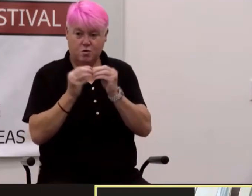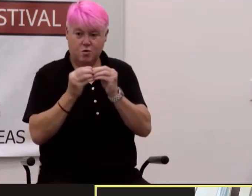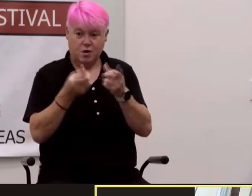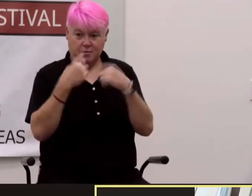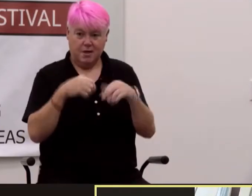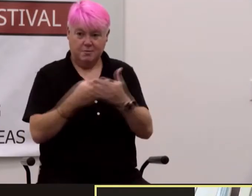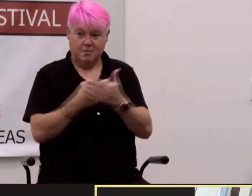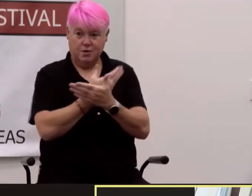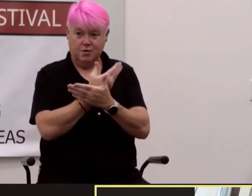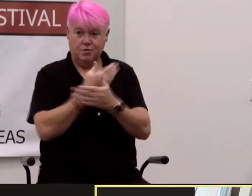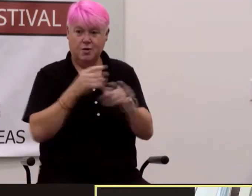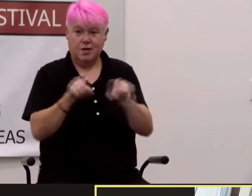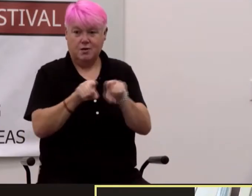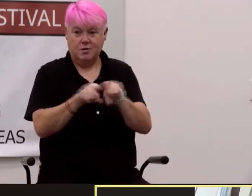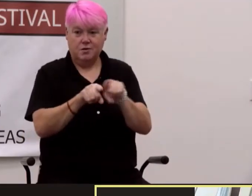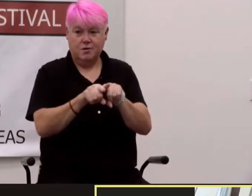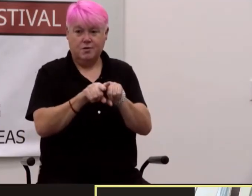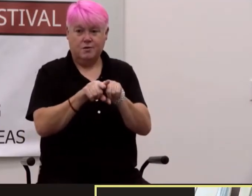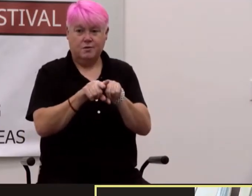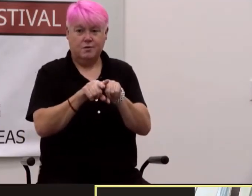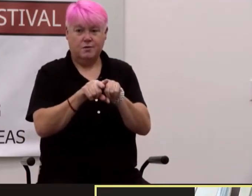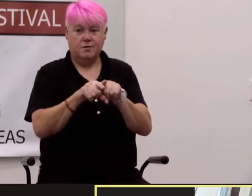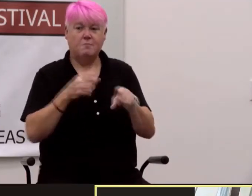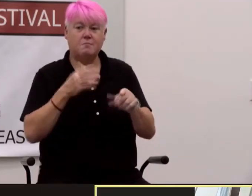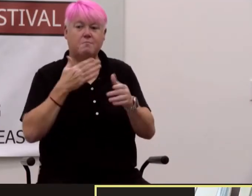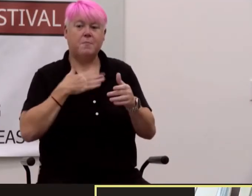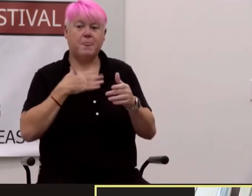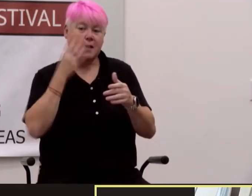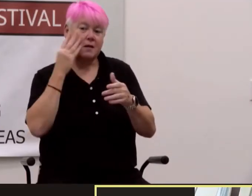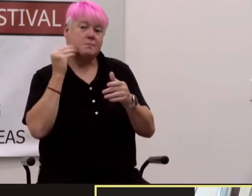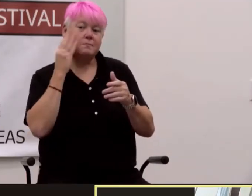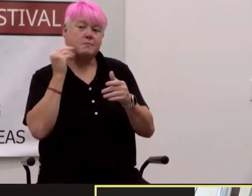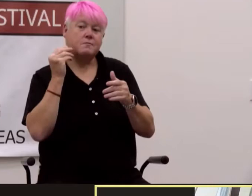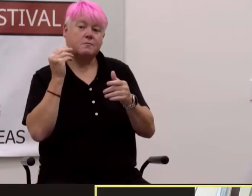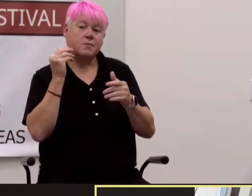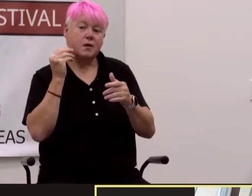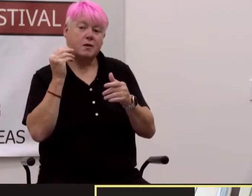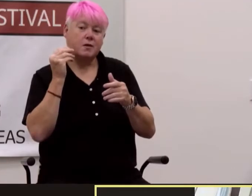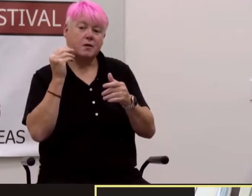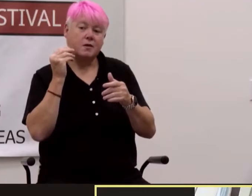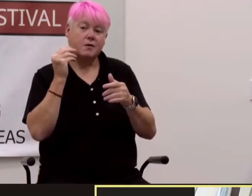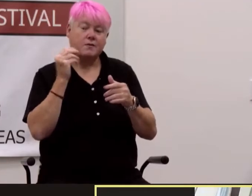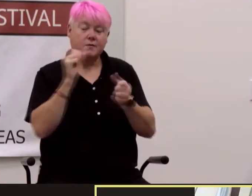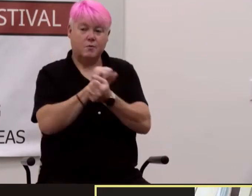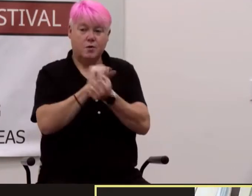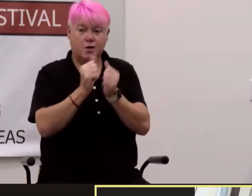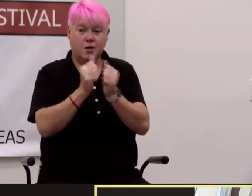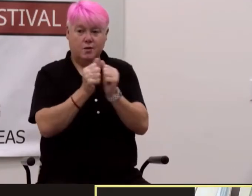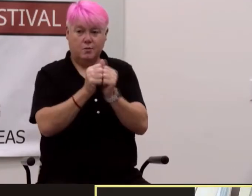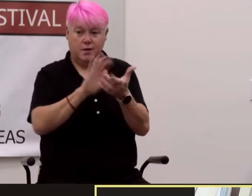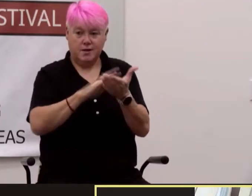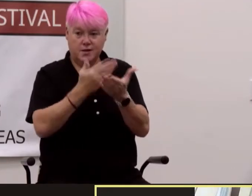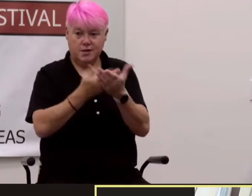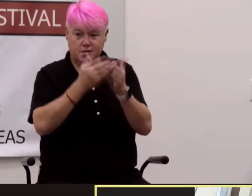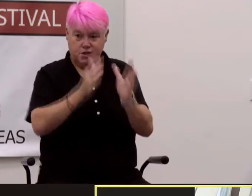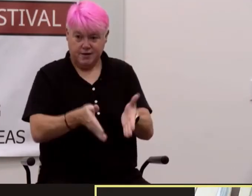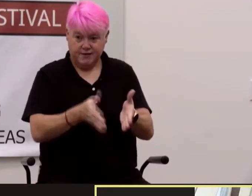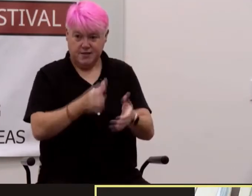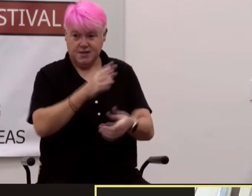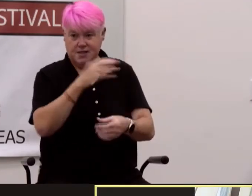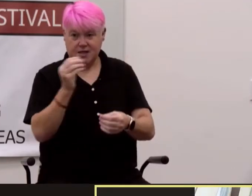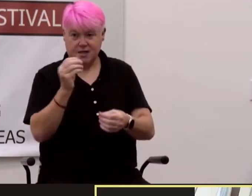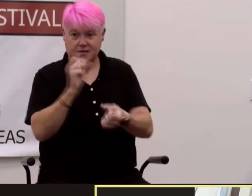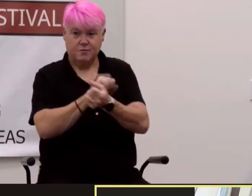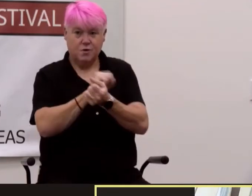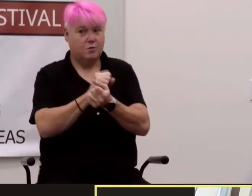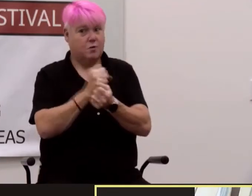And then also my experiences of apprenticeship and working with a mentorship over the years. I've worked with a lot of really, really